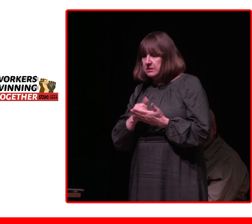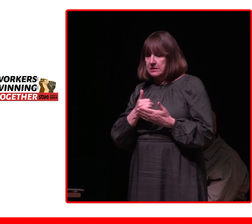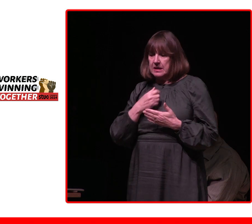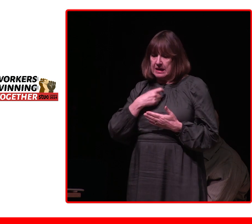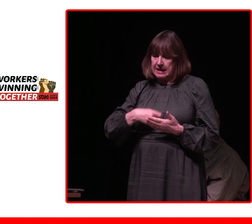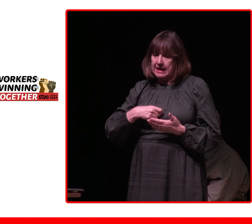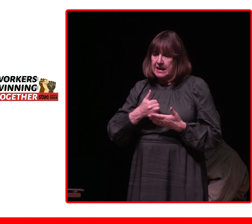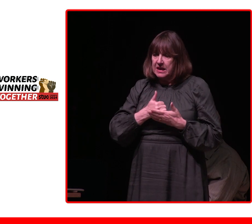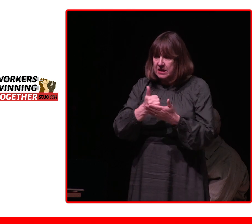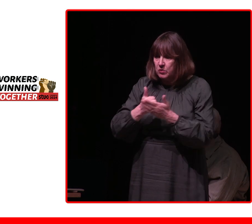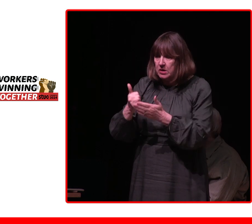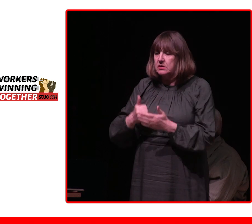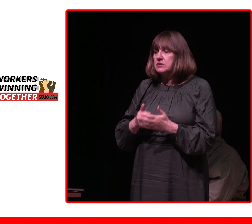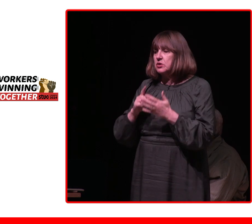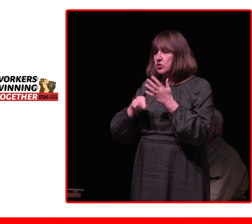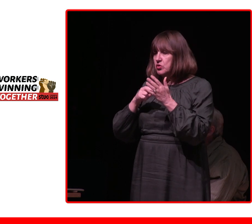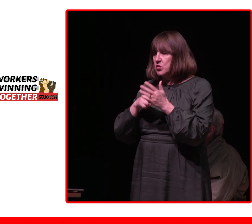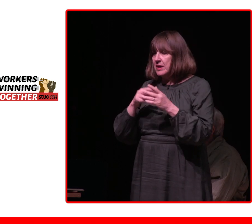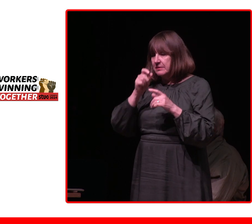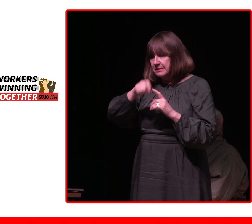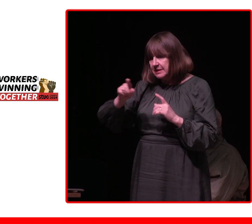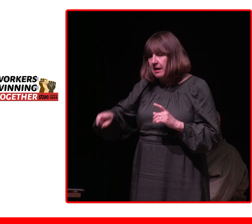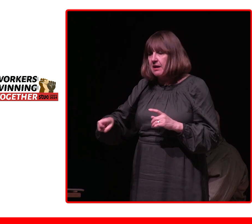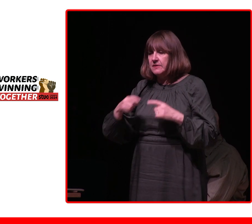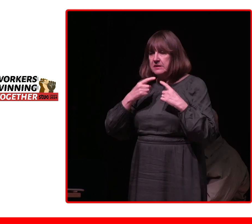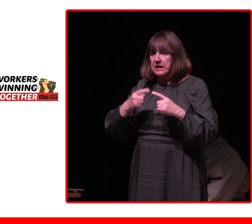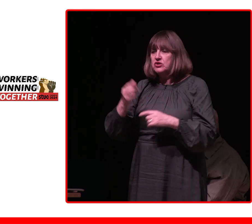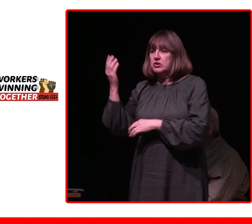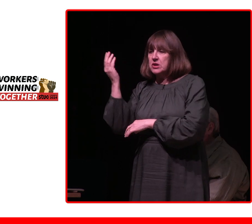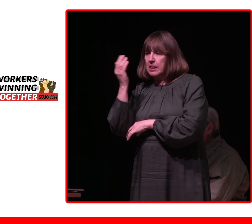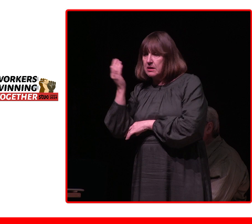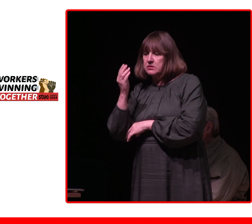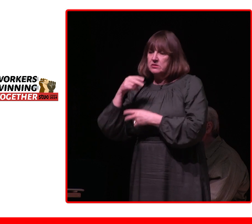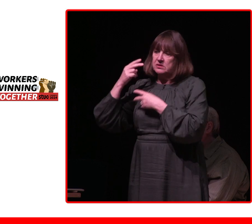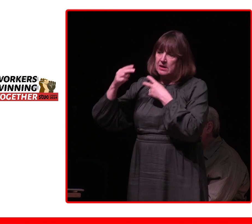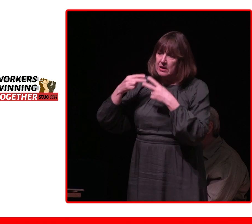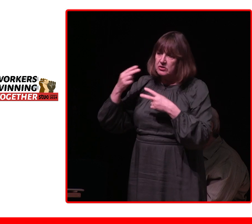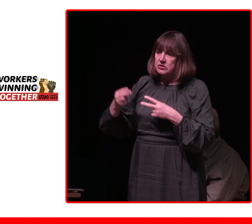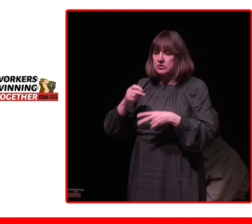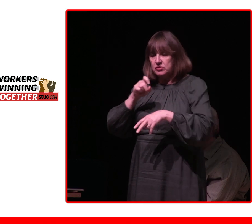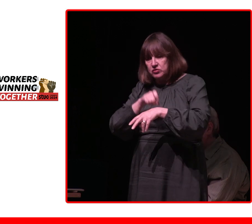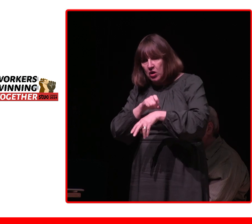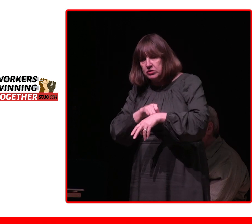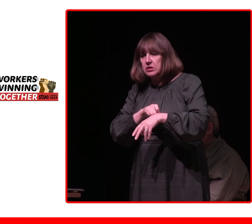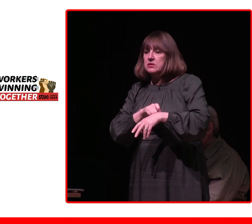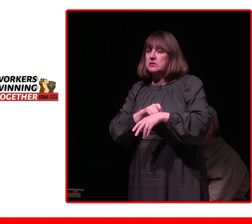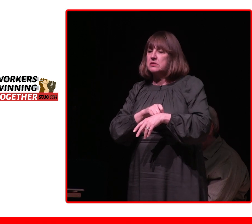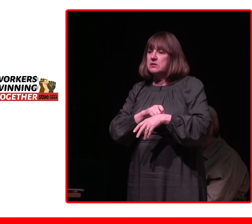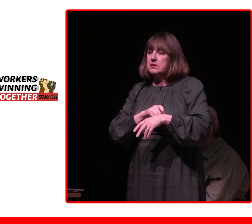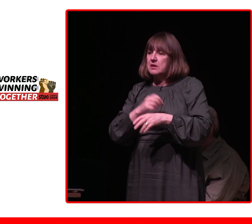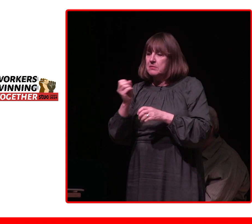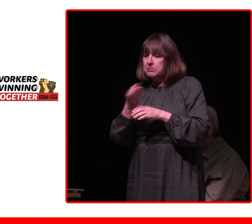workers, UN staff, teachers, lecturers, nurses, doctors,